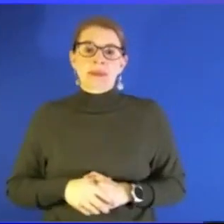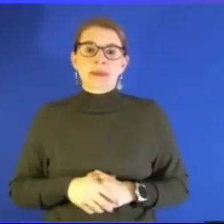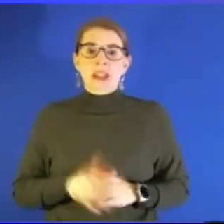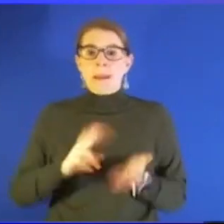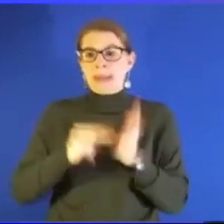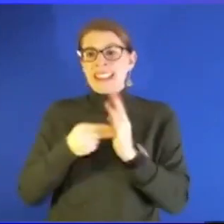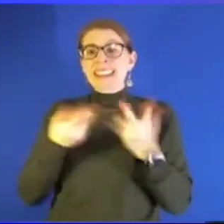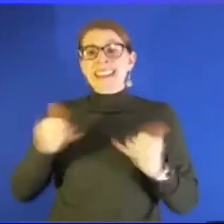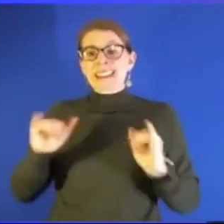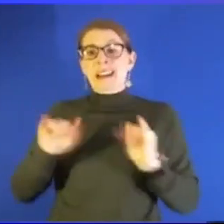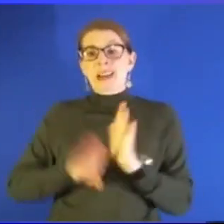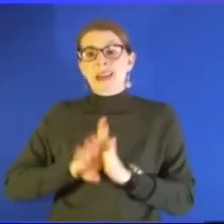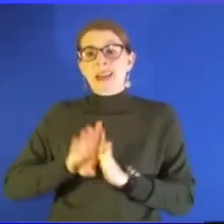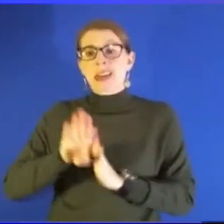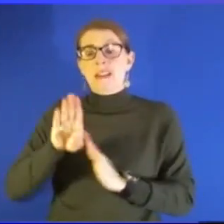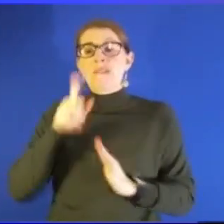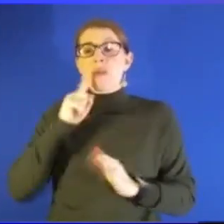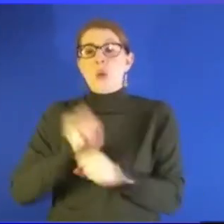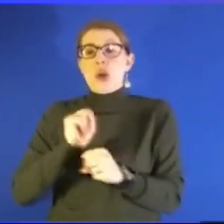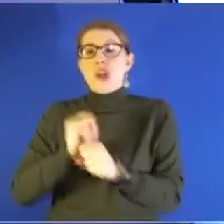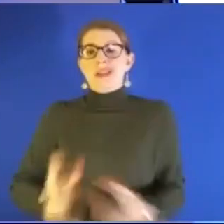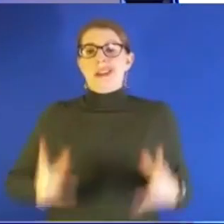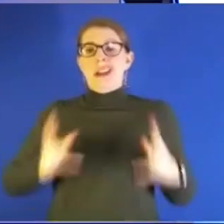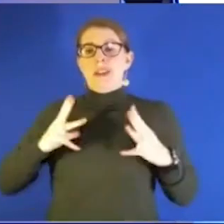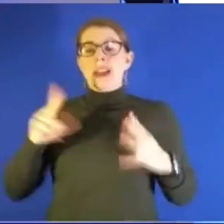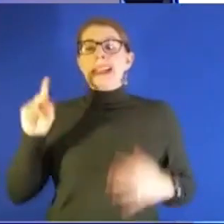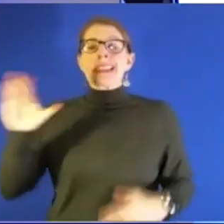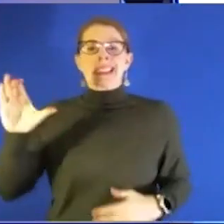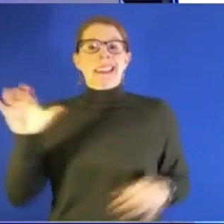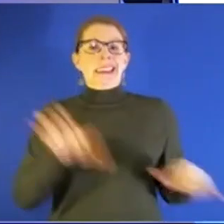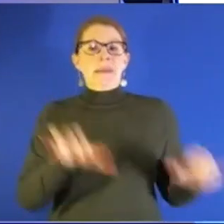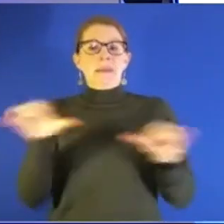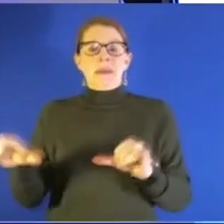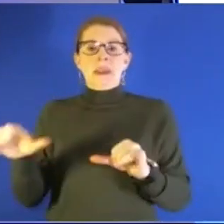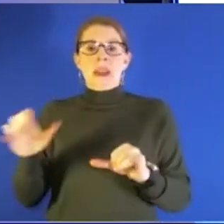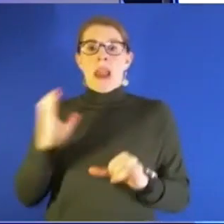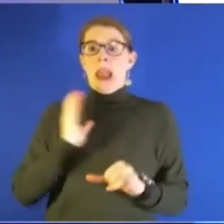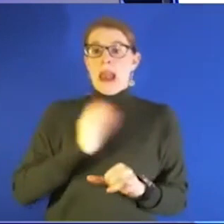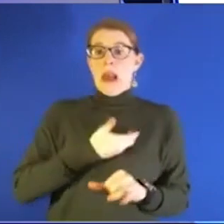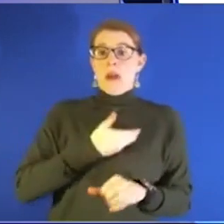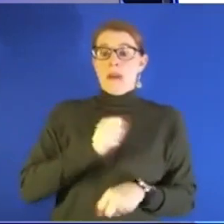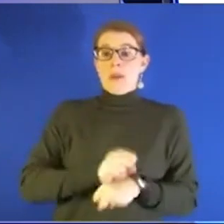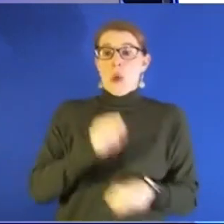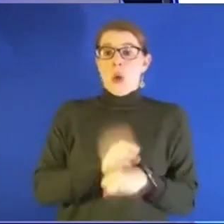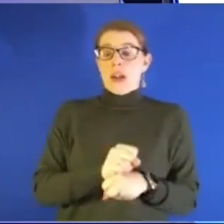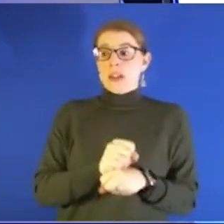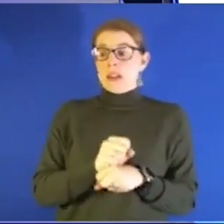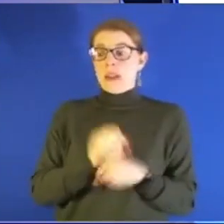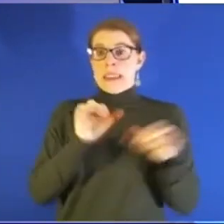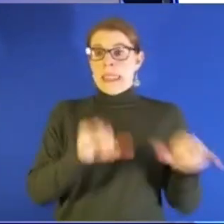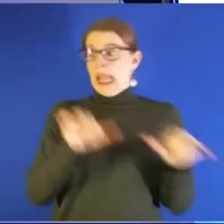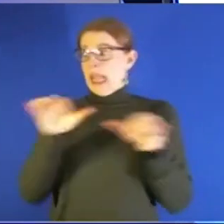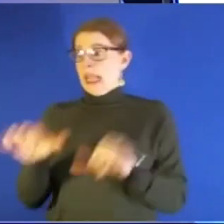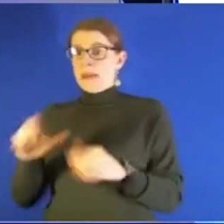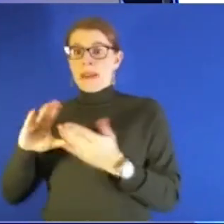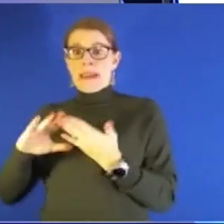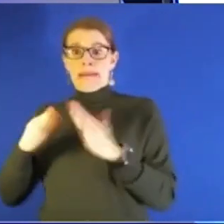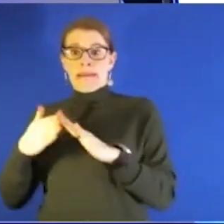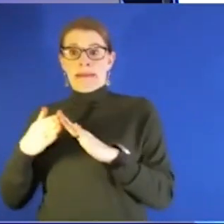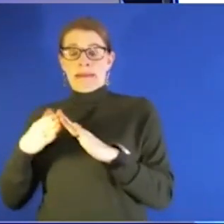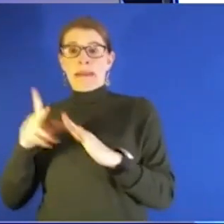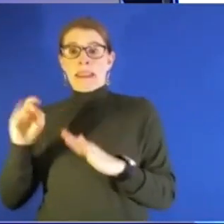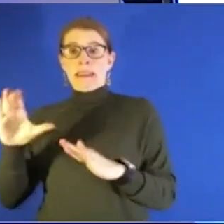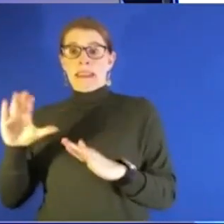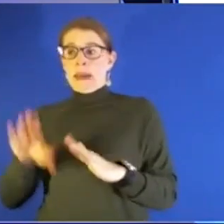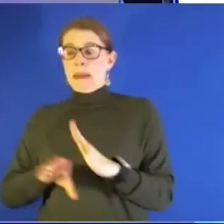terms of employees being out. And what we're seeing in Kansas City. And I think our employees reflect the population of Kansas City. The numbers are still skyrocketing up. And, we've hit